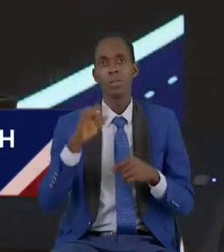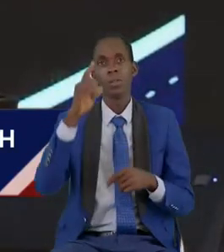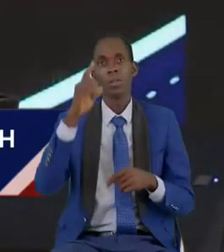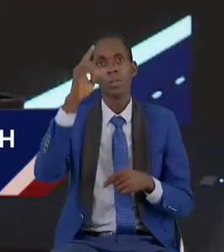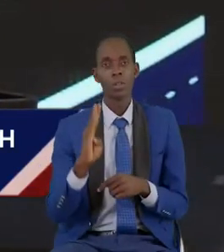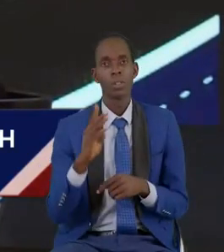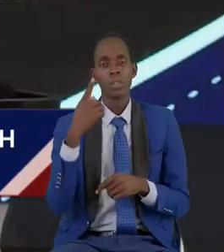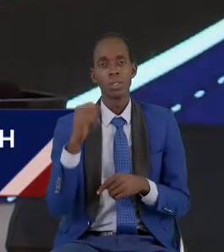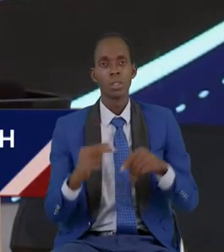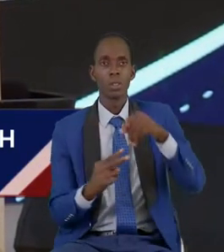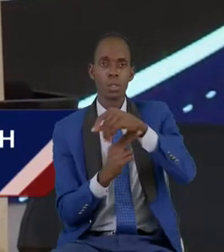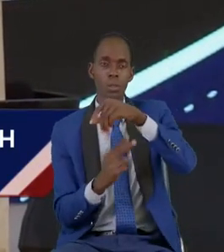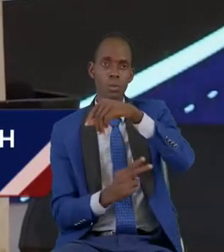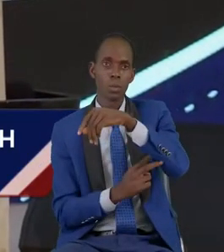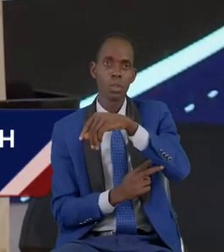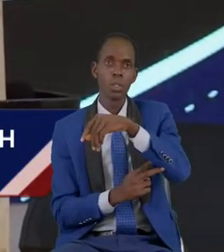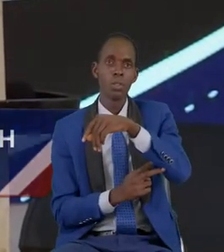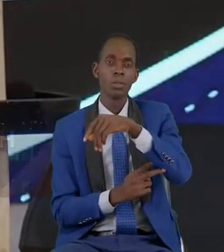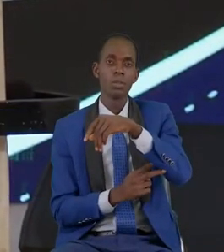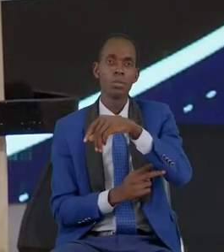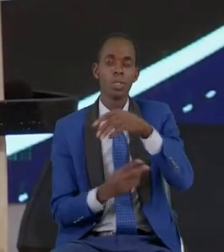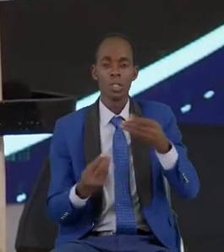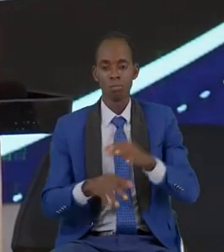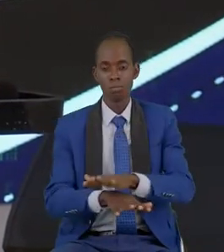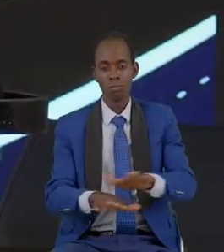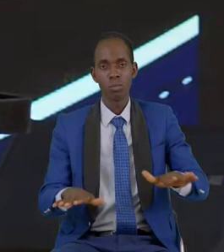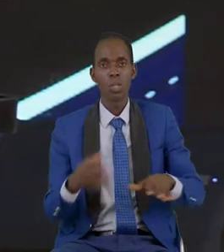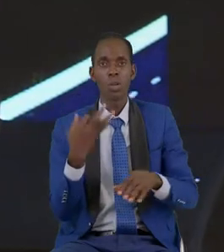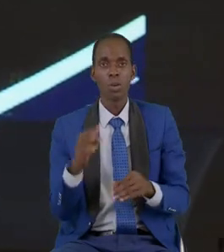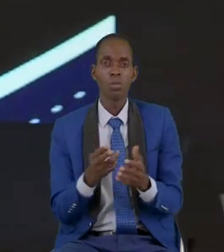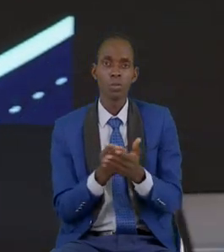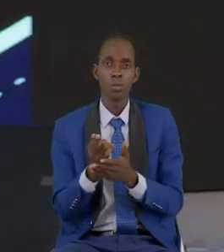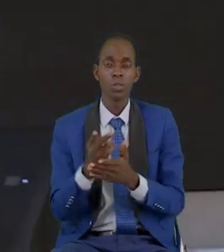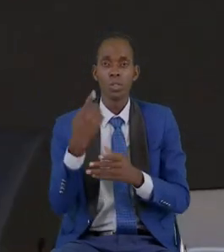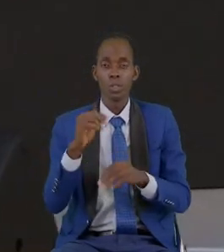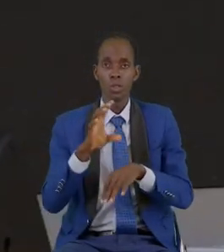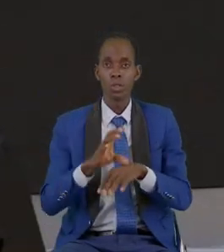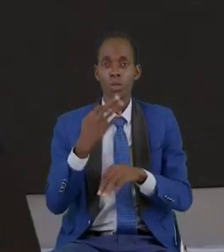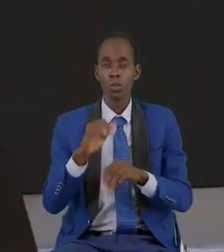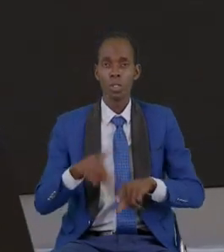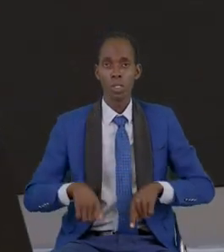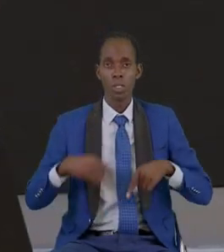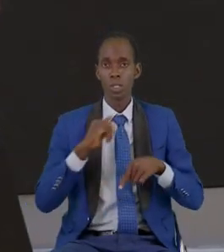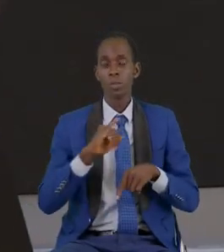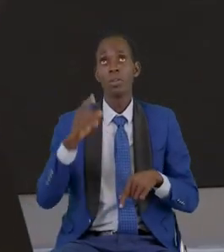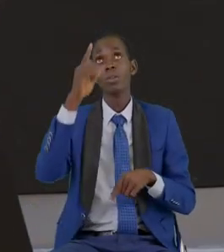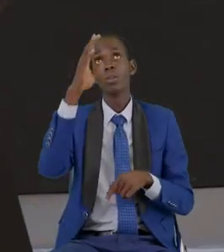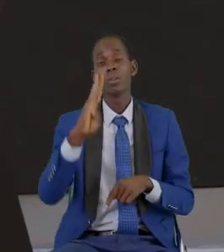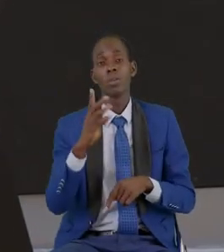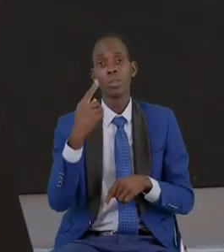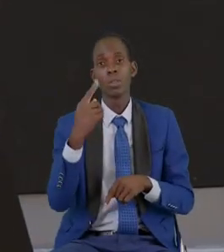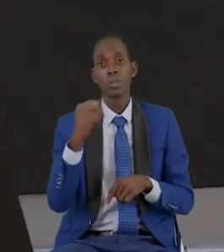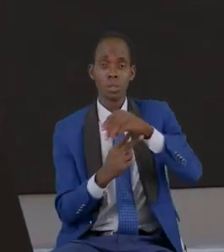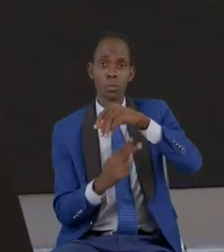pillar and ground of truth. The church of the living God, the pillar